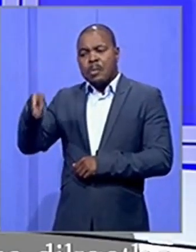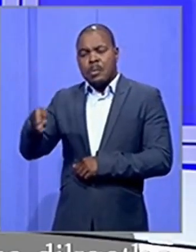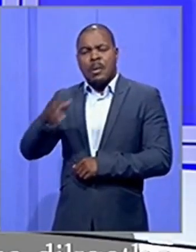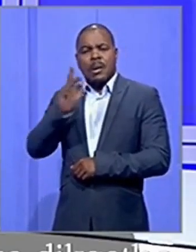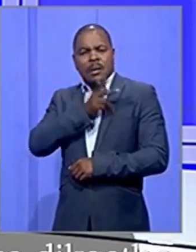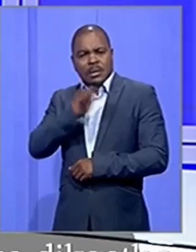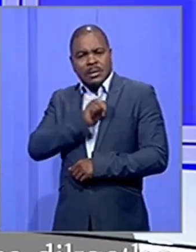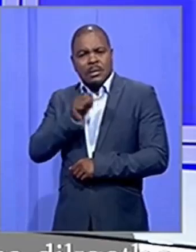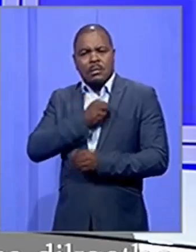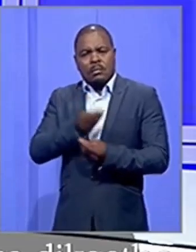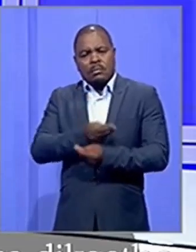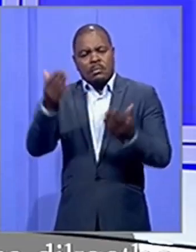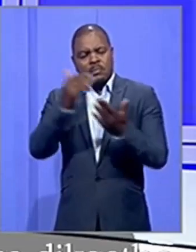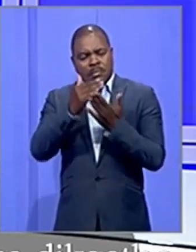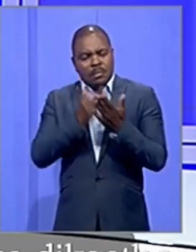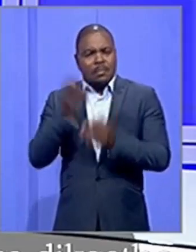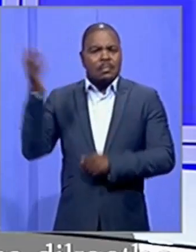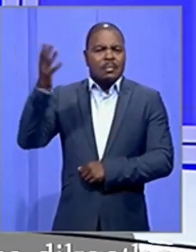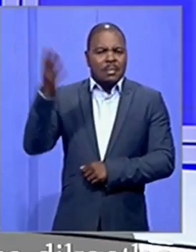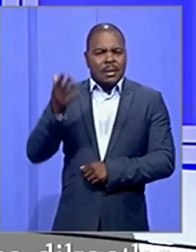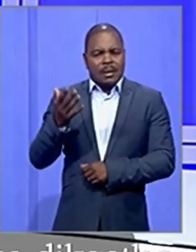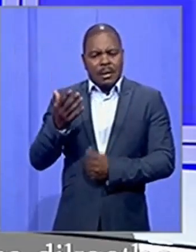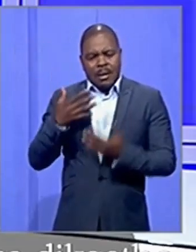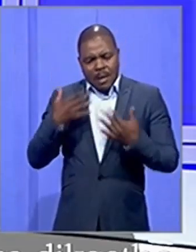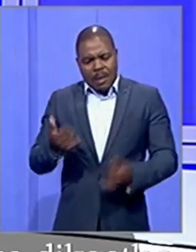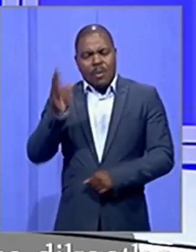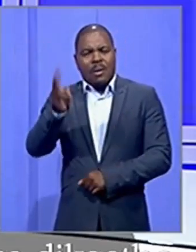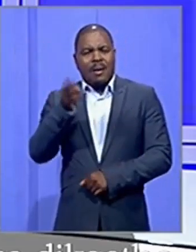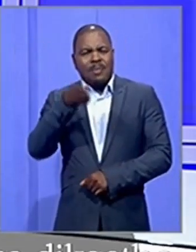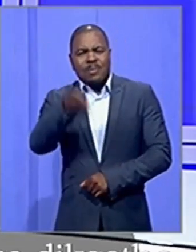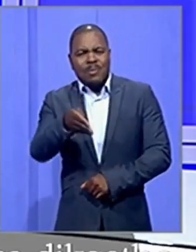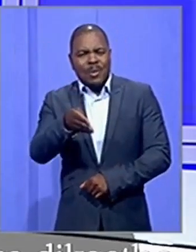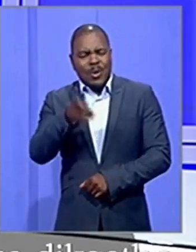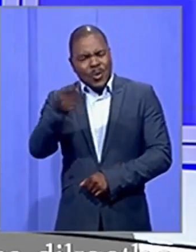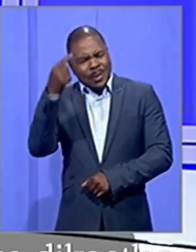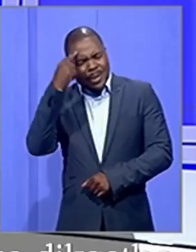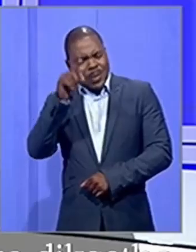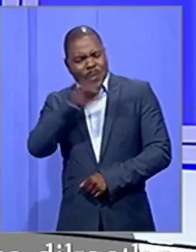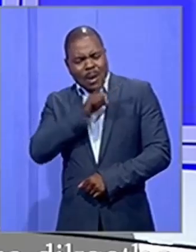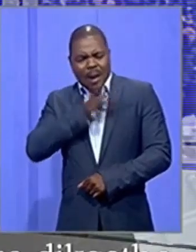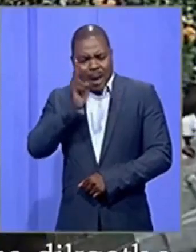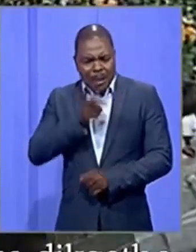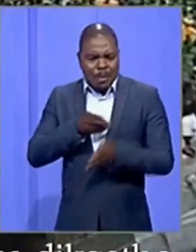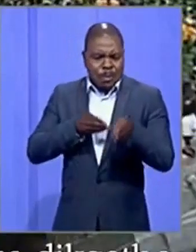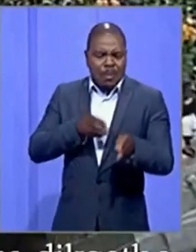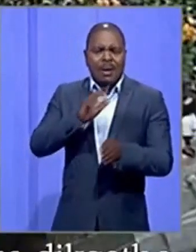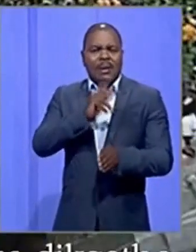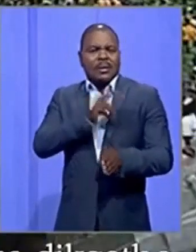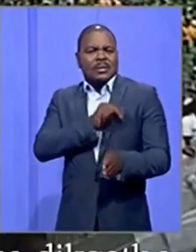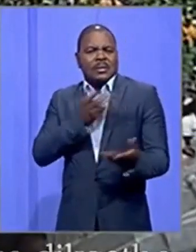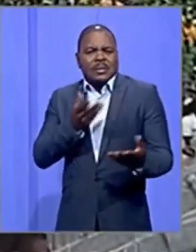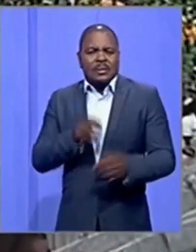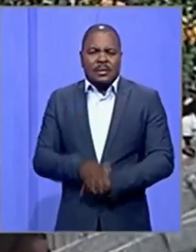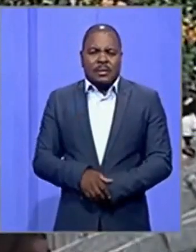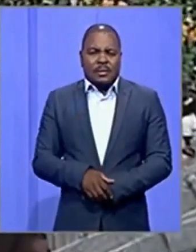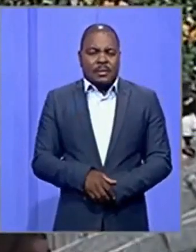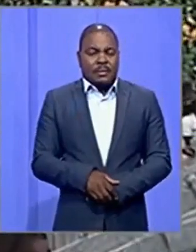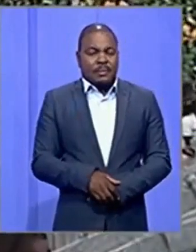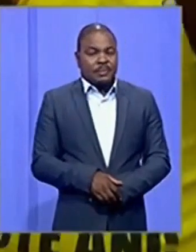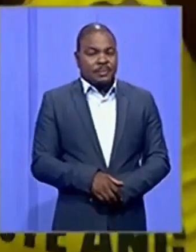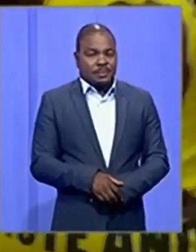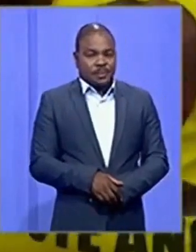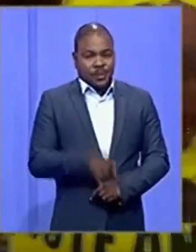hape e khutlela teng e ka ba qeto ya khutlela KwaZulu-Natal hape e susumetswa ke eng Prof? Ha o lebella e ka re